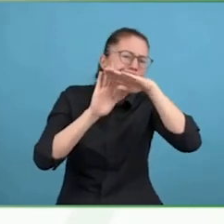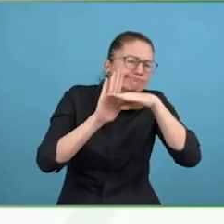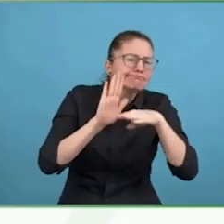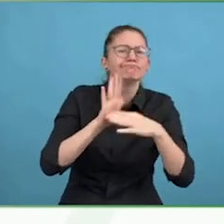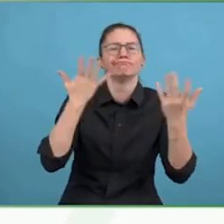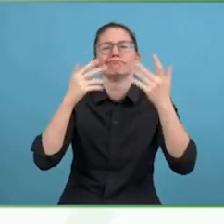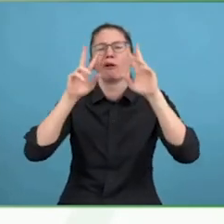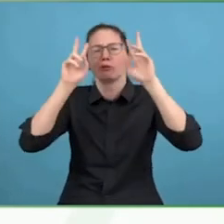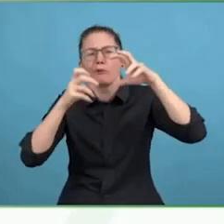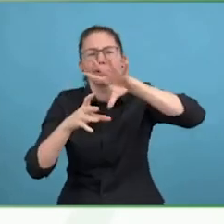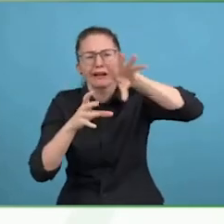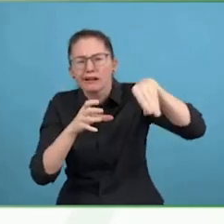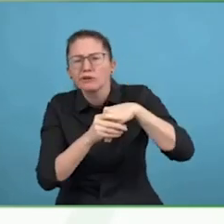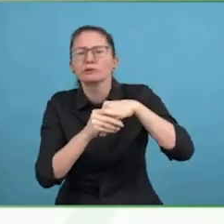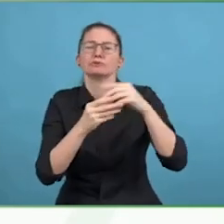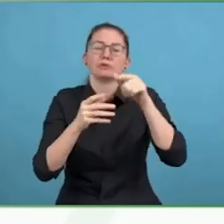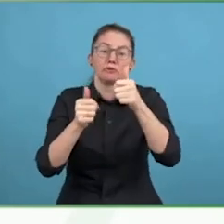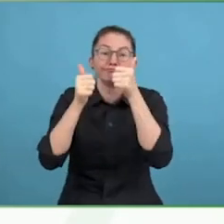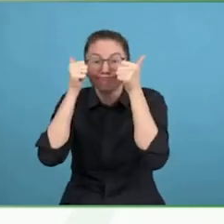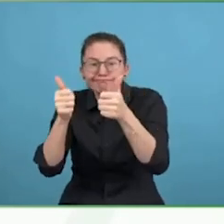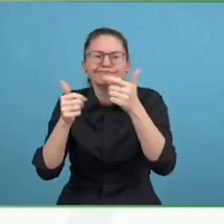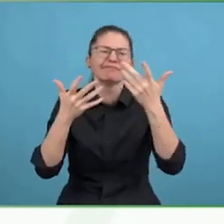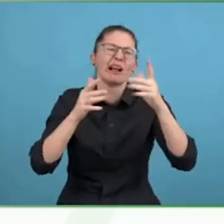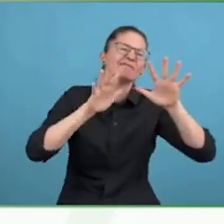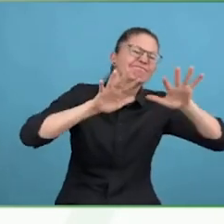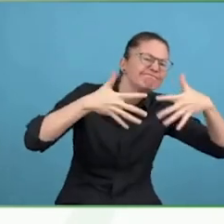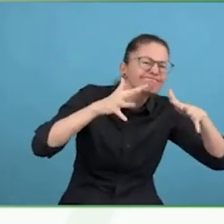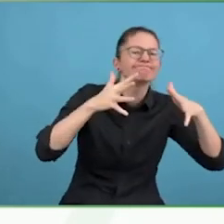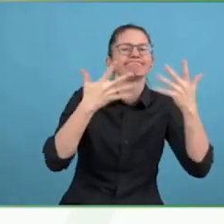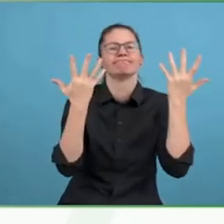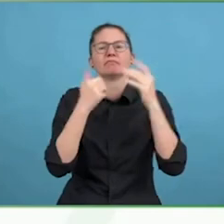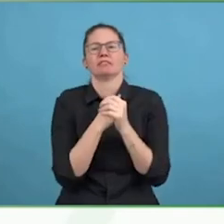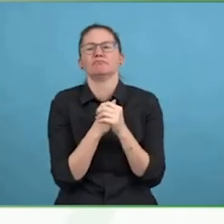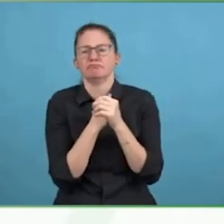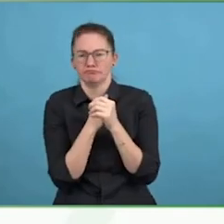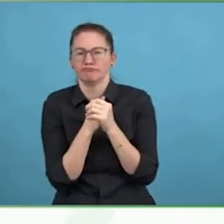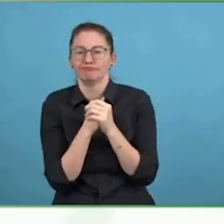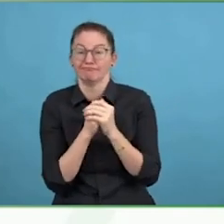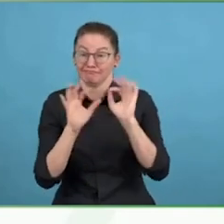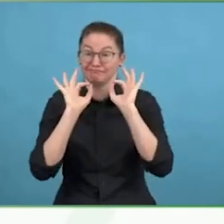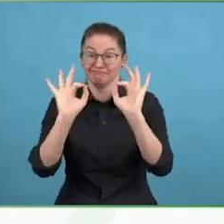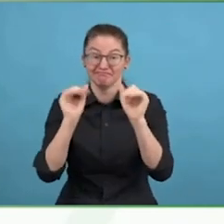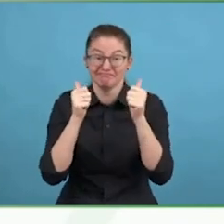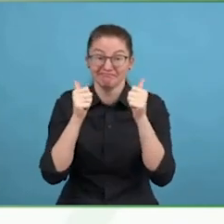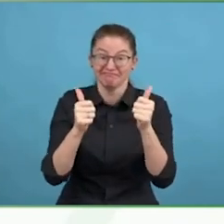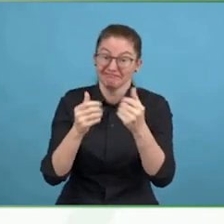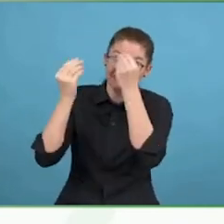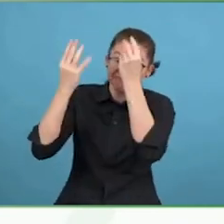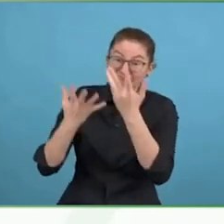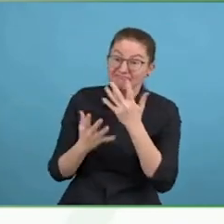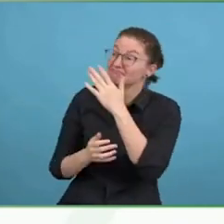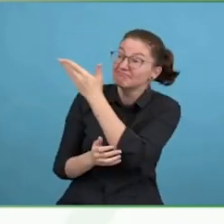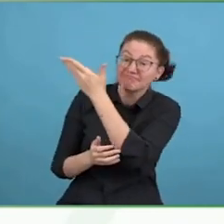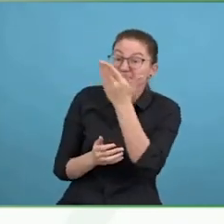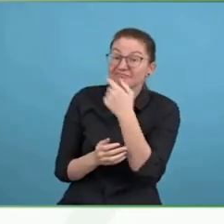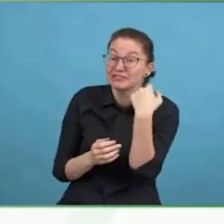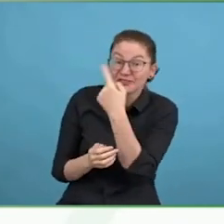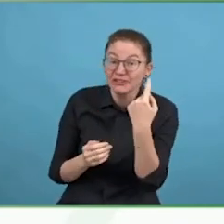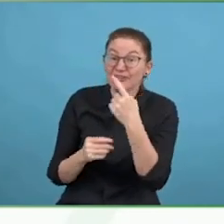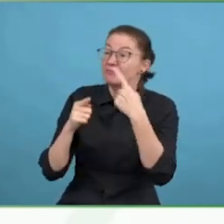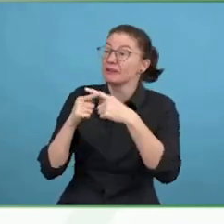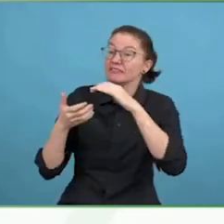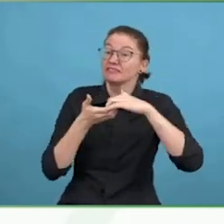Hello, Mr. Butcher, and I'm Mani. This is Said, and he